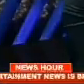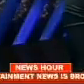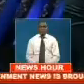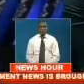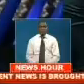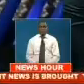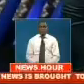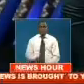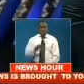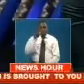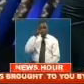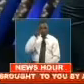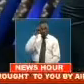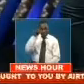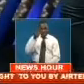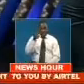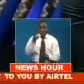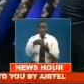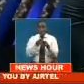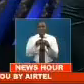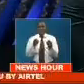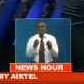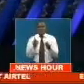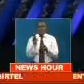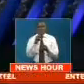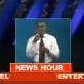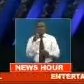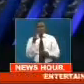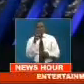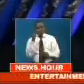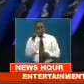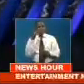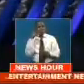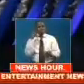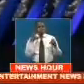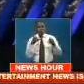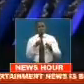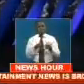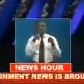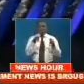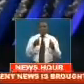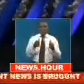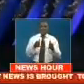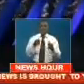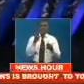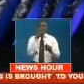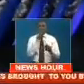How unique is your style? Yeah, fast, man. People see, people claim, people call me as the fastest gun rapper.